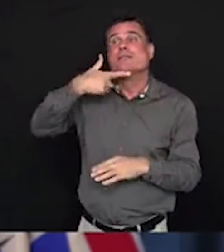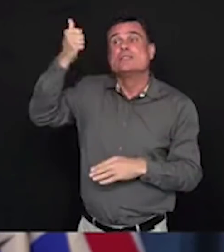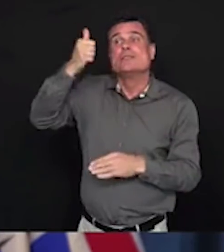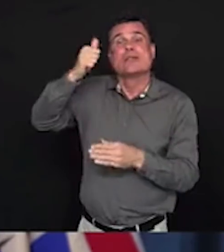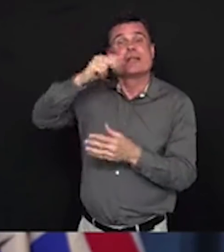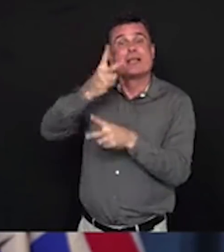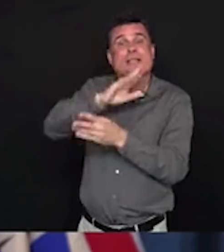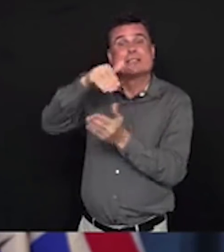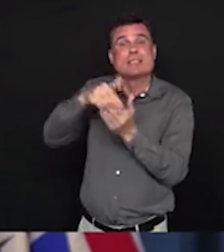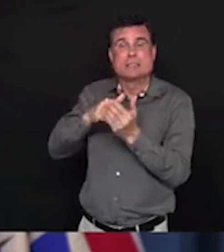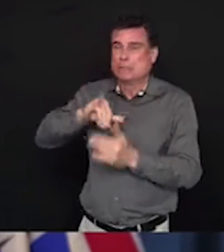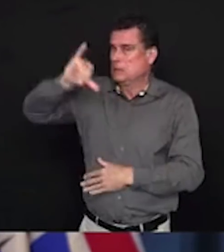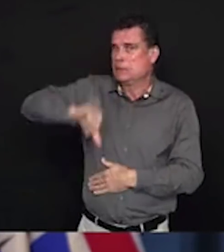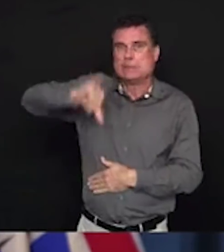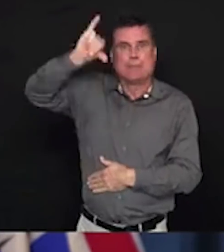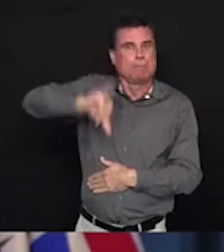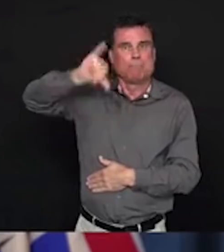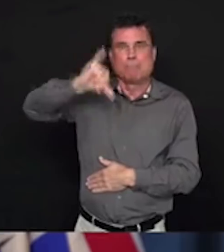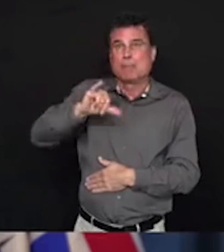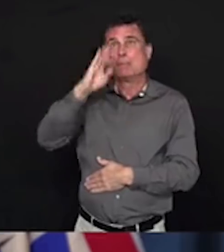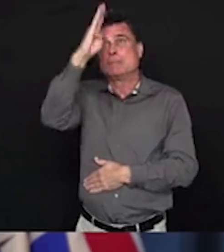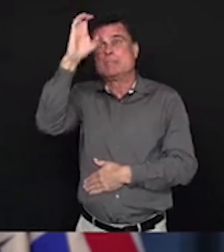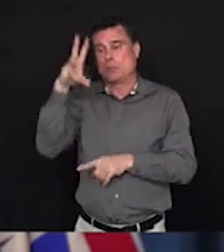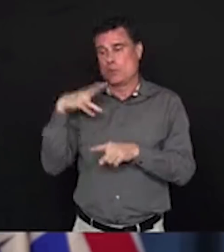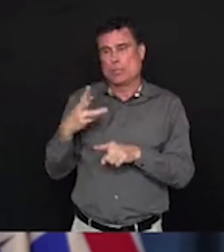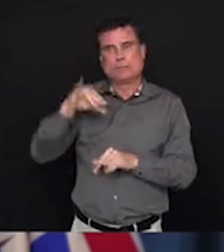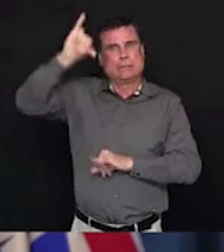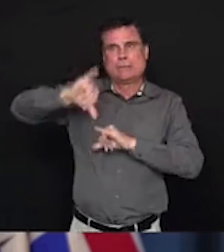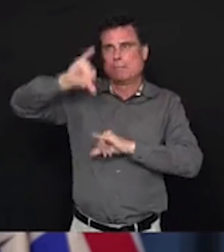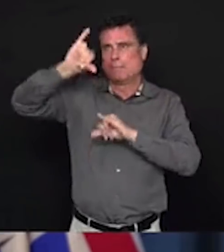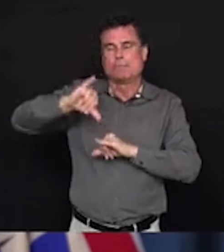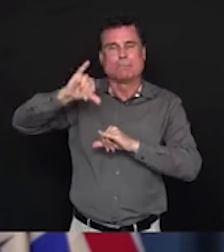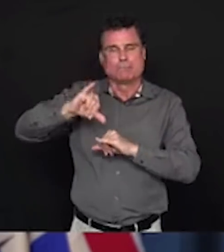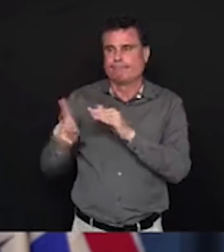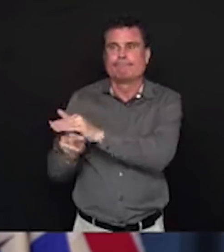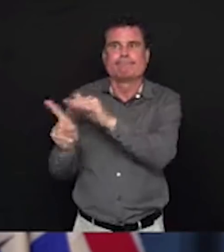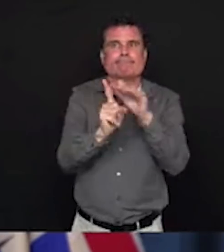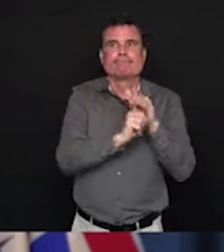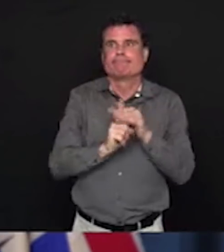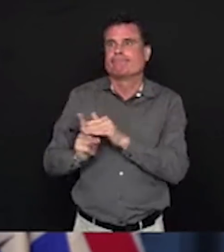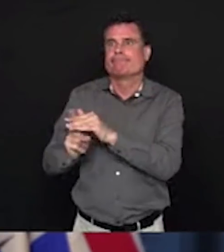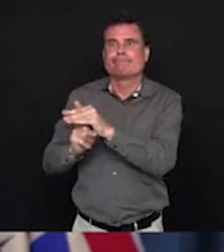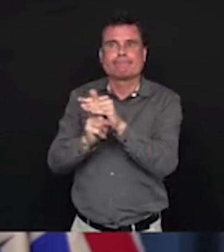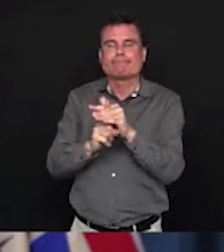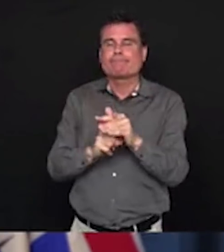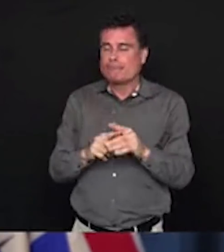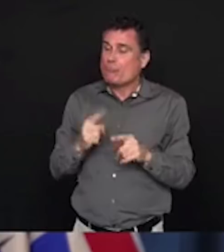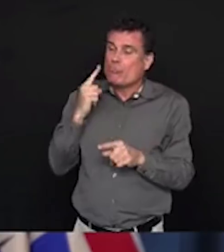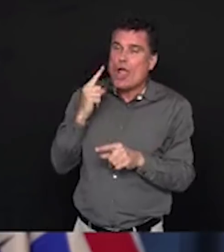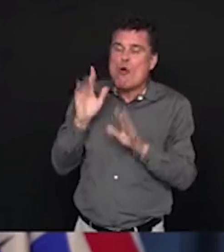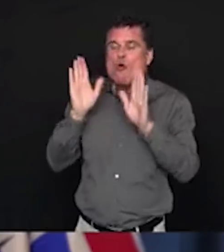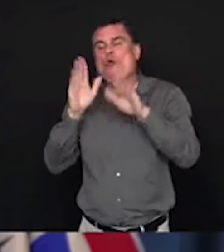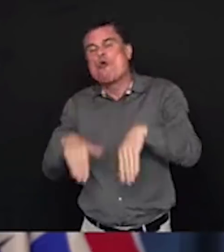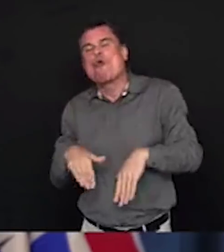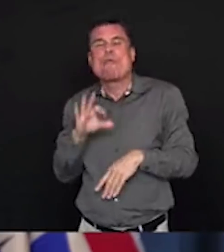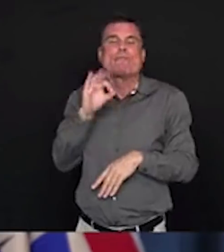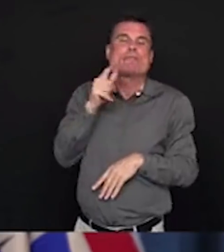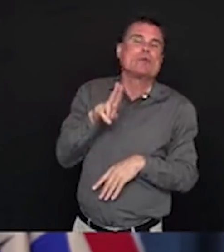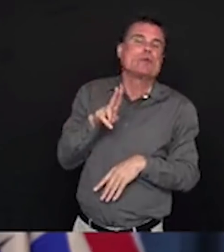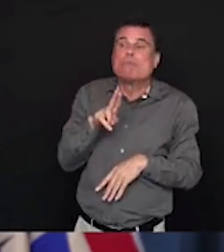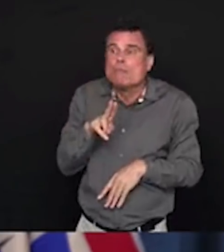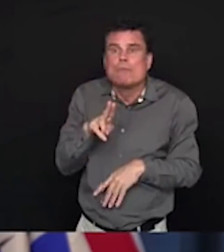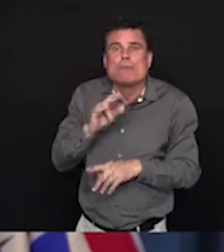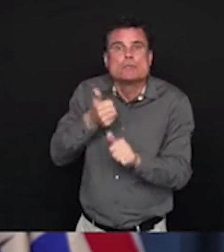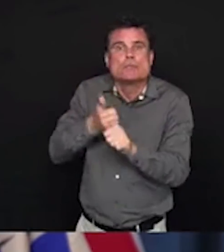is to manage these outbreaks, particularly with people having mild disease. So that's, that is unfortunately what happened both